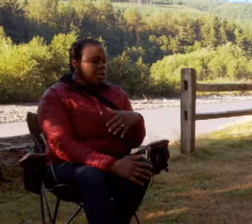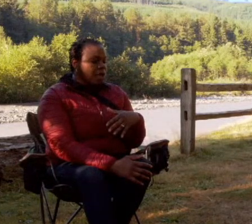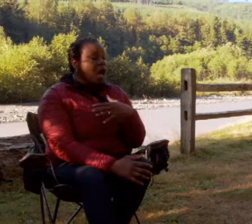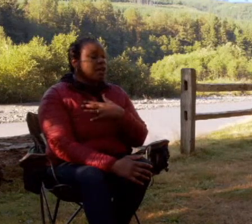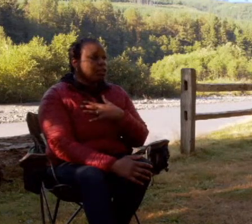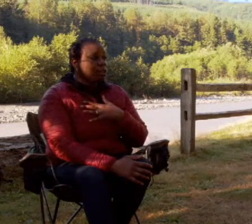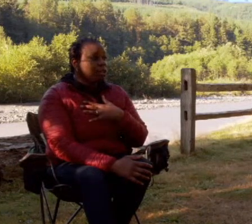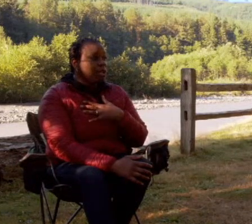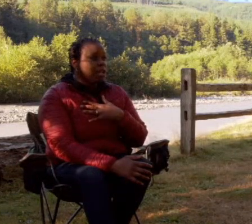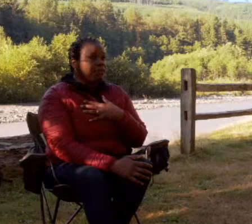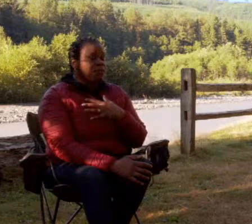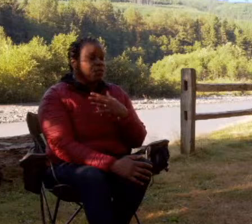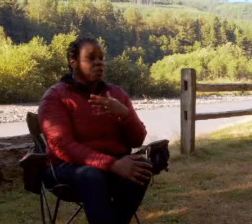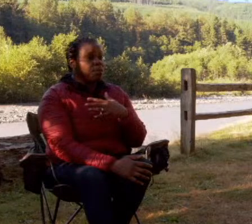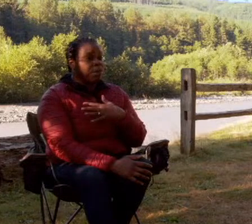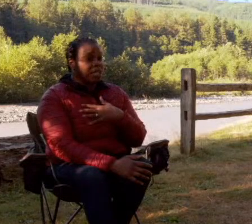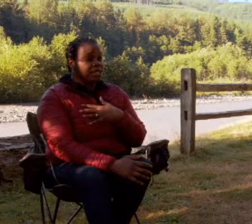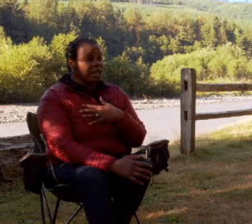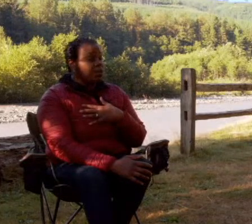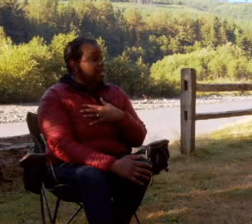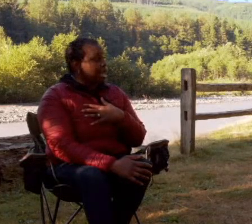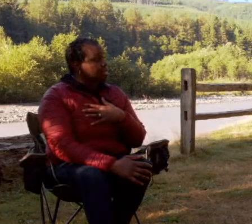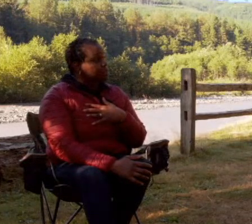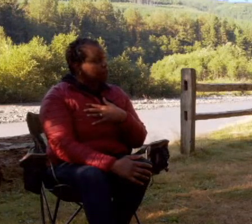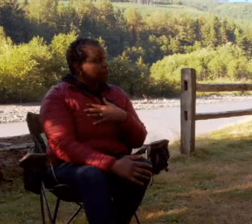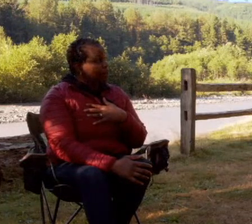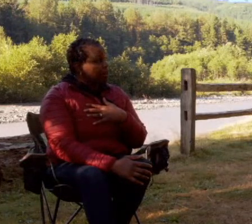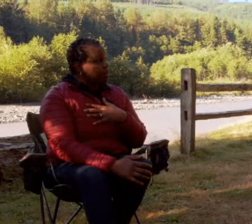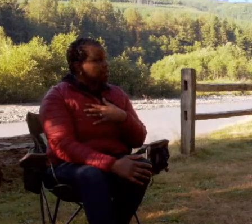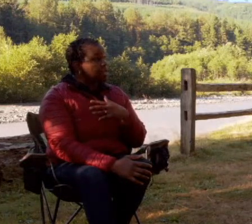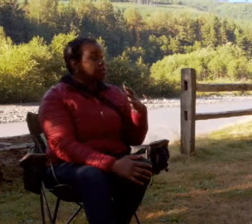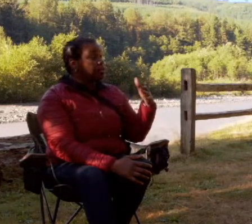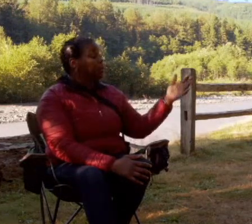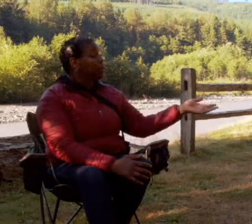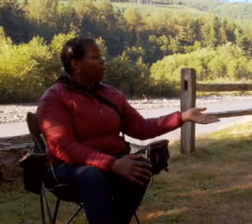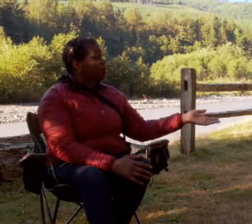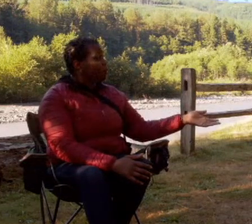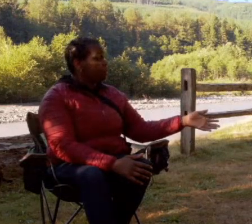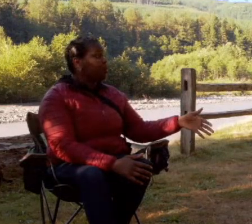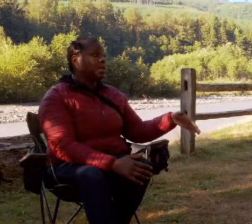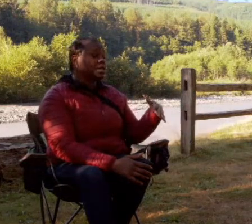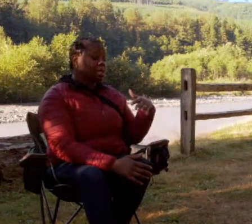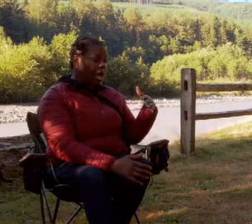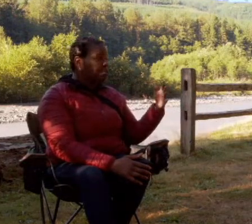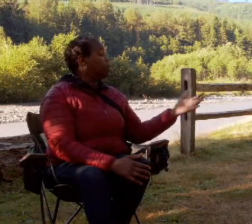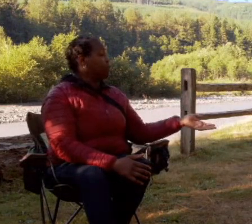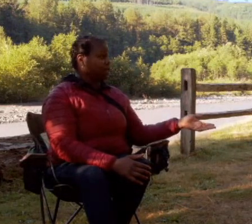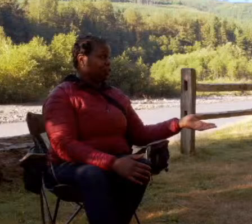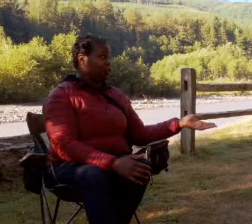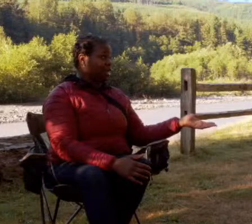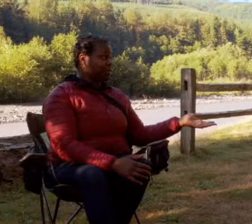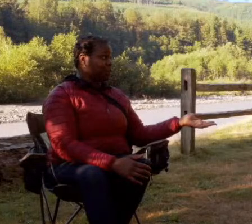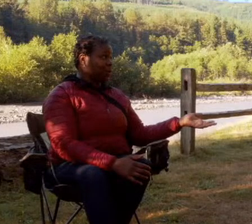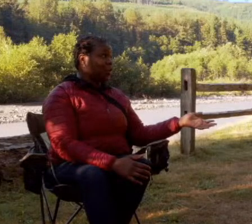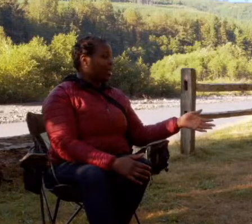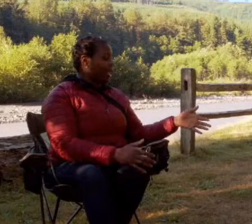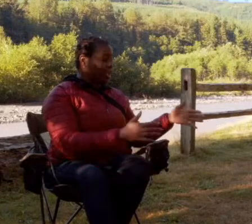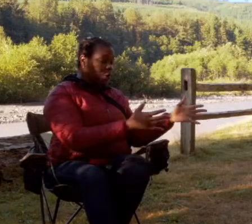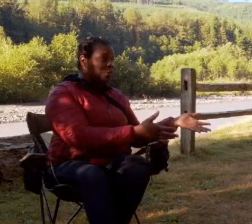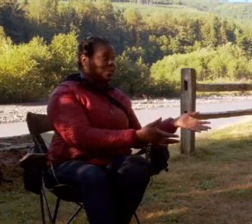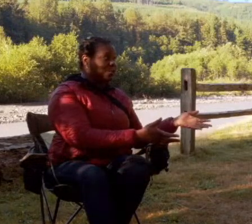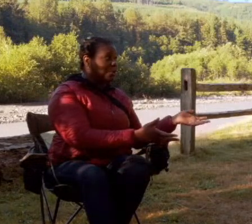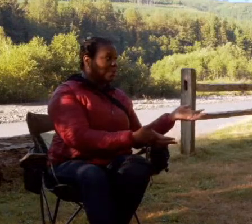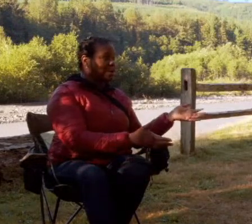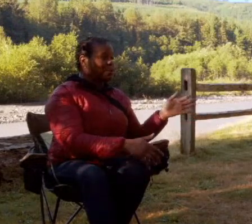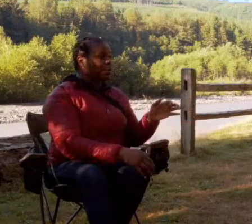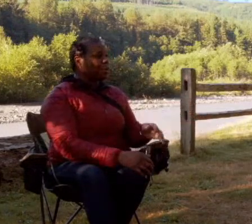very honored, and I feel very blessed that I was asked to be a part of this and to be a part of it with you, because I respect you as a birder and I